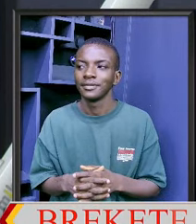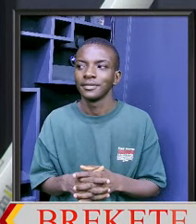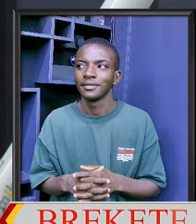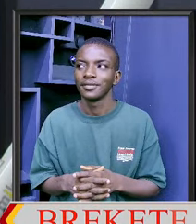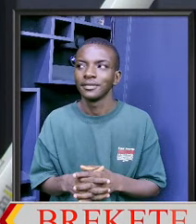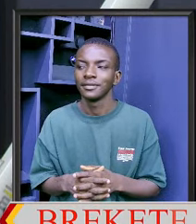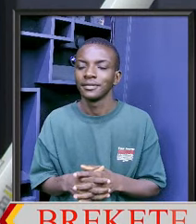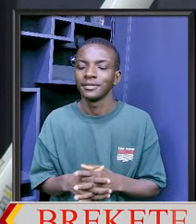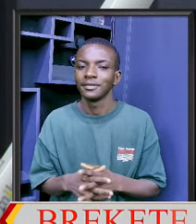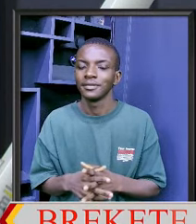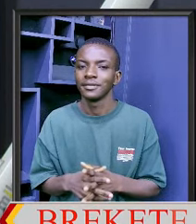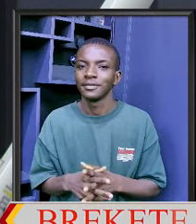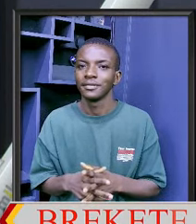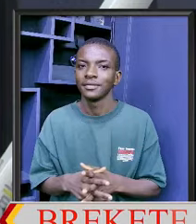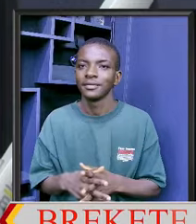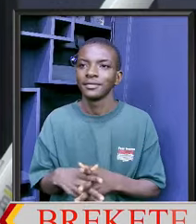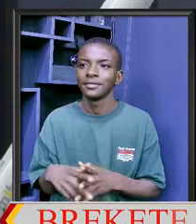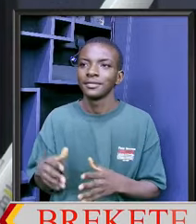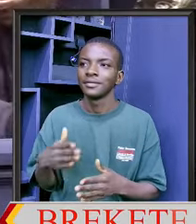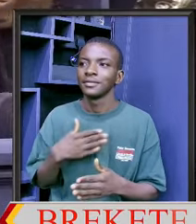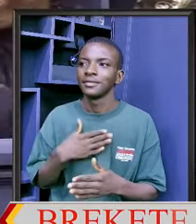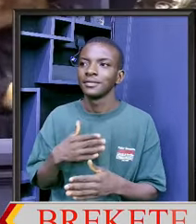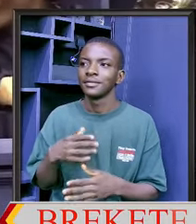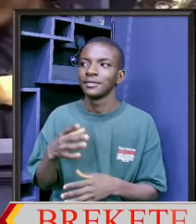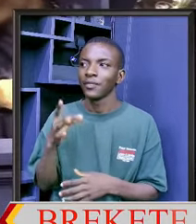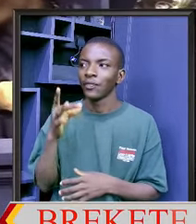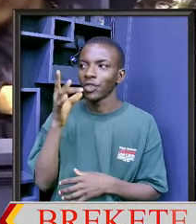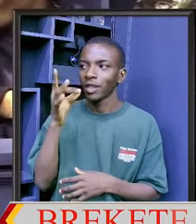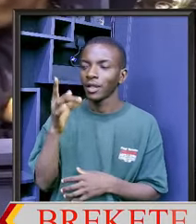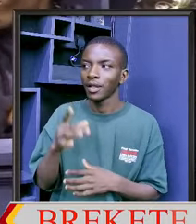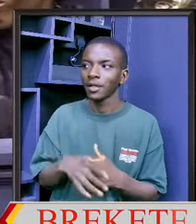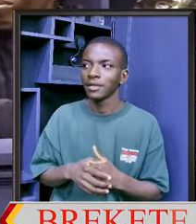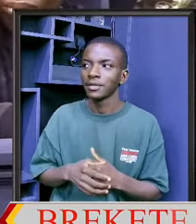Make we leave on Monday. This my Haji Aki Hakuri,